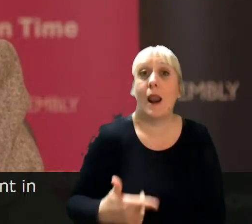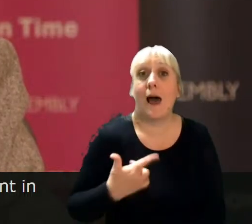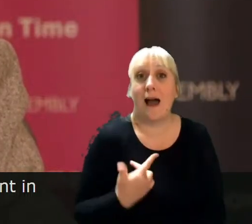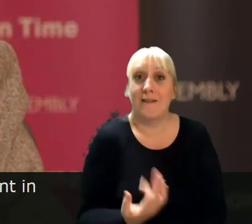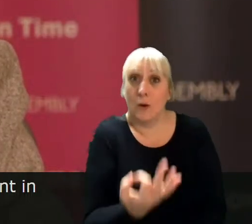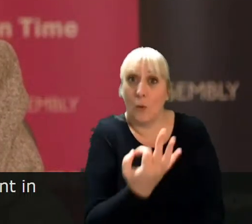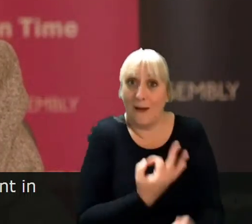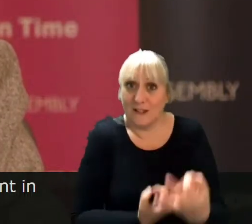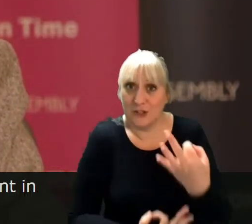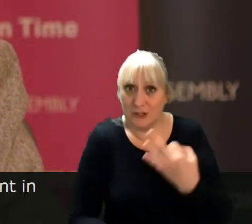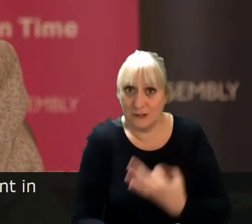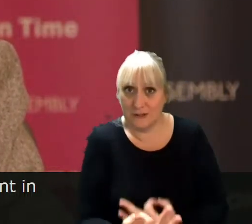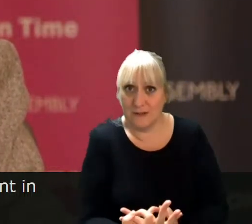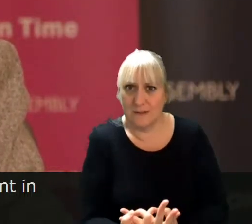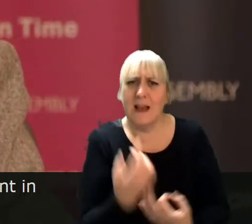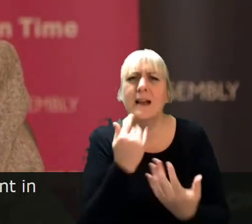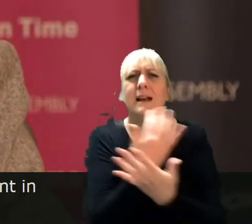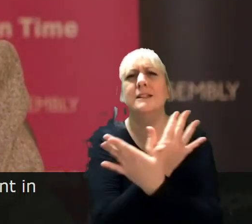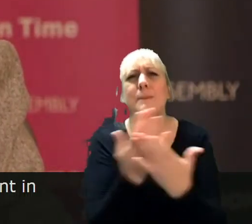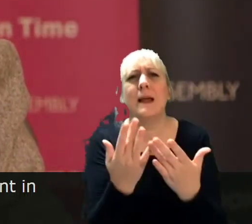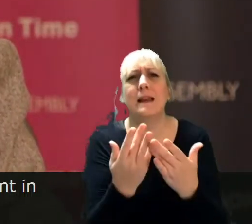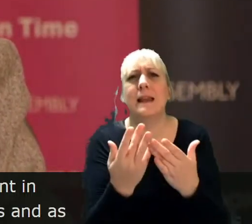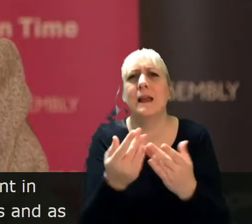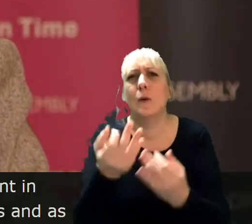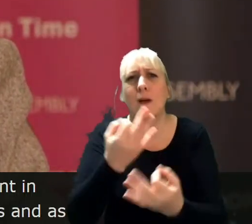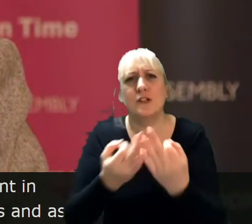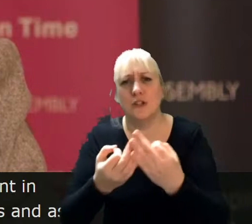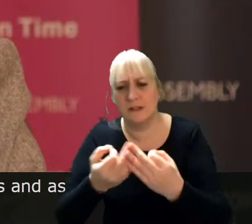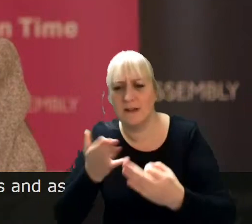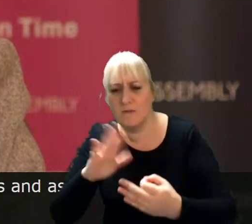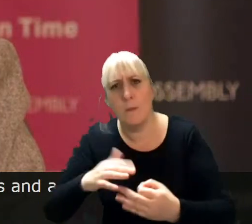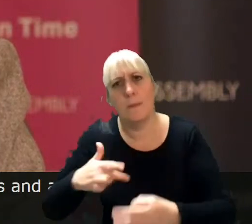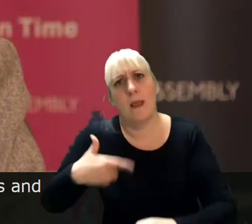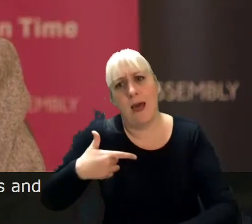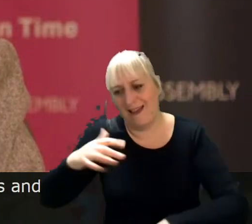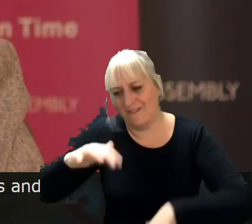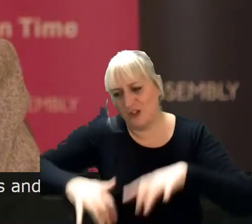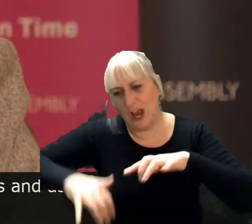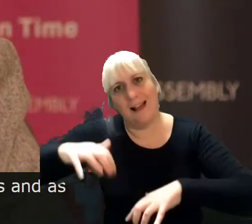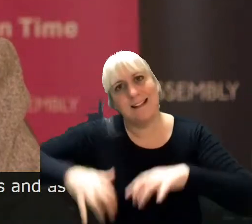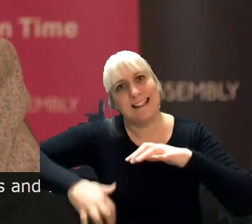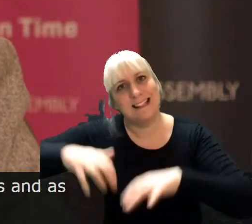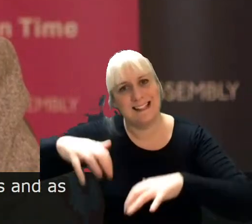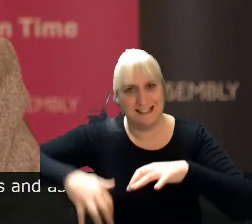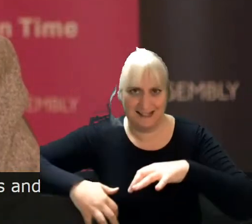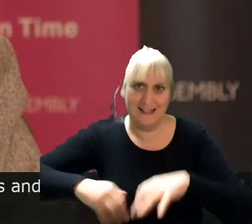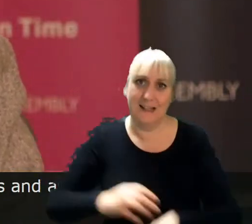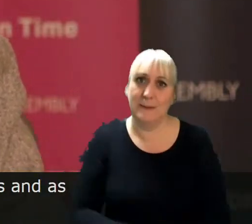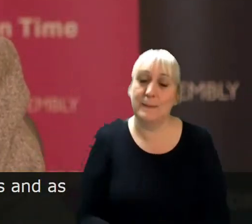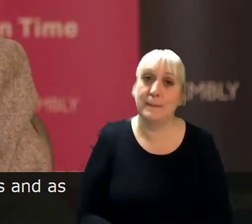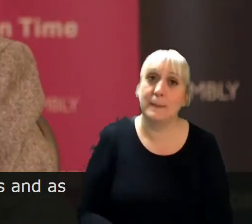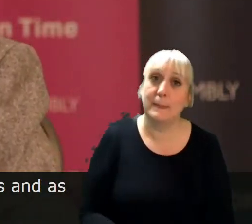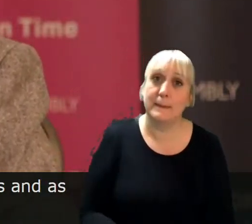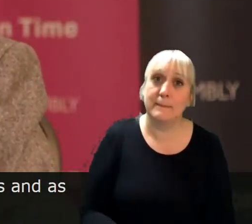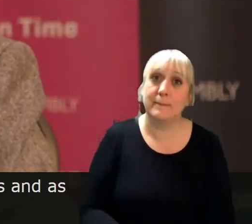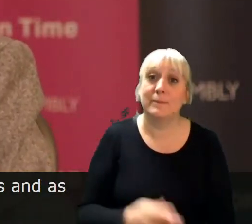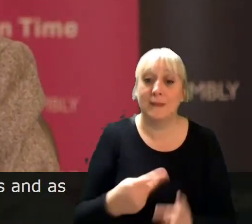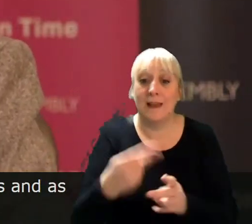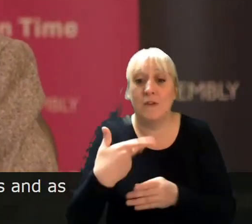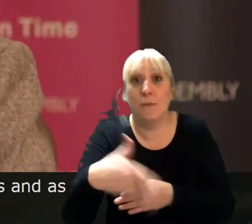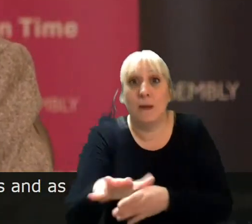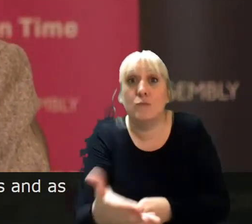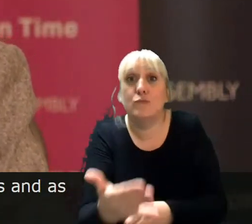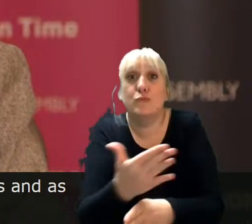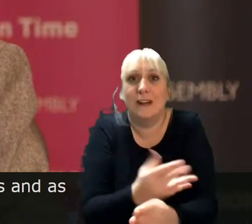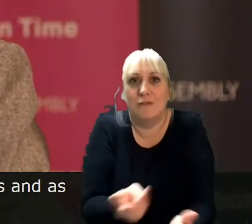questions as we can from the live chat, which is available to those of you who have pre-registered. So